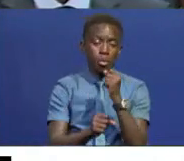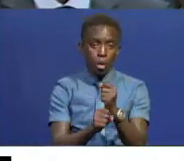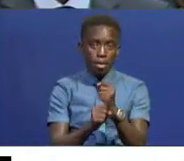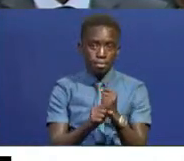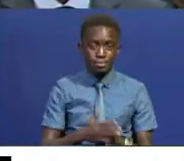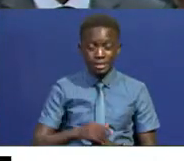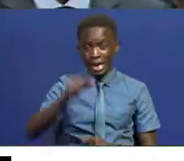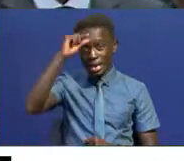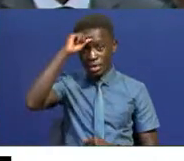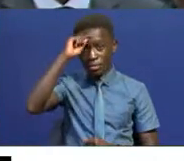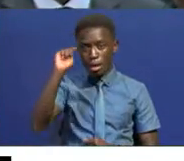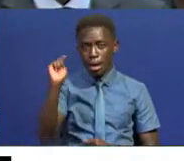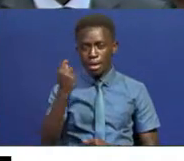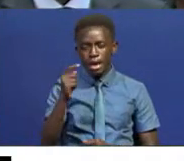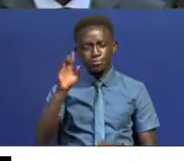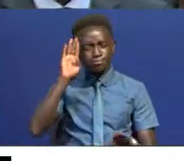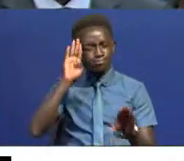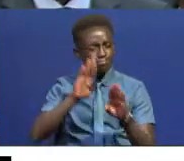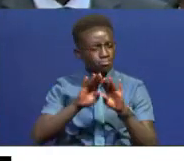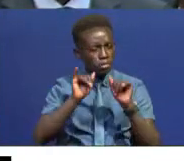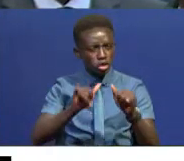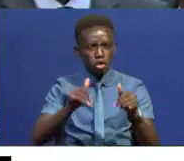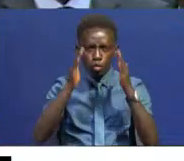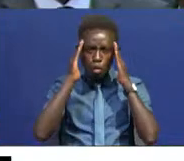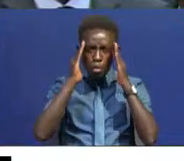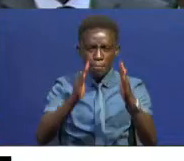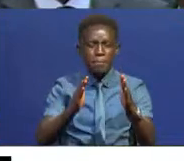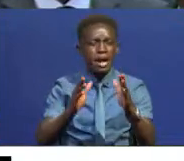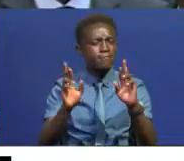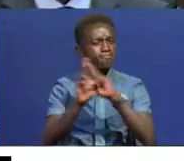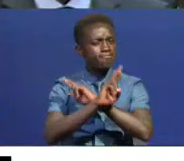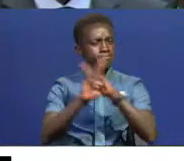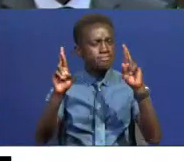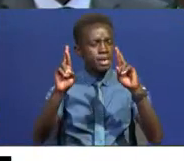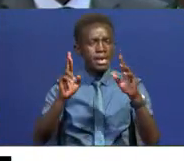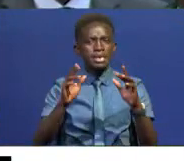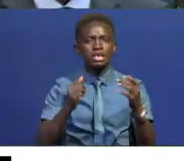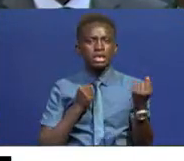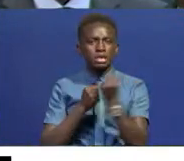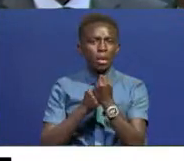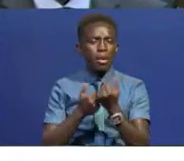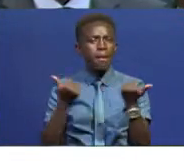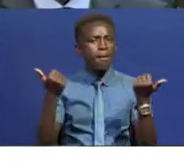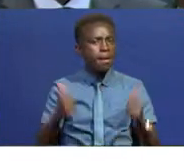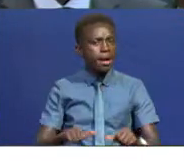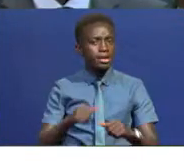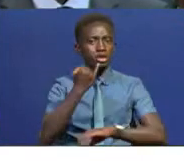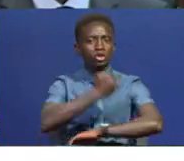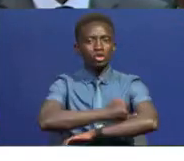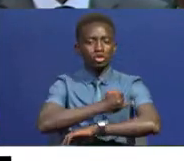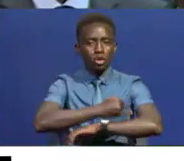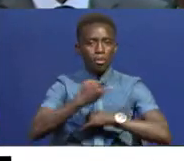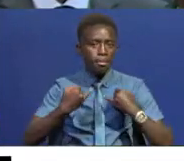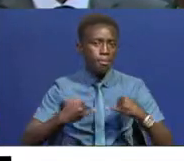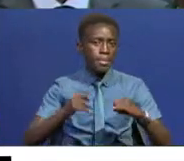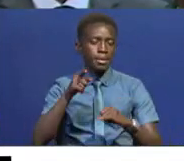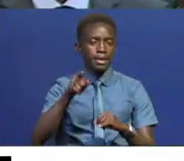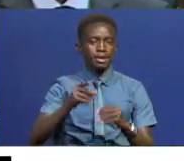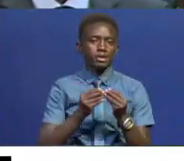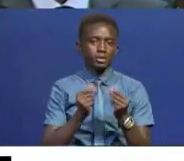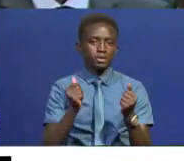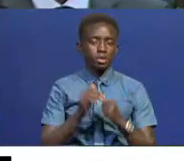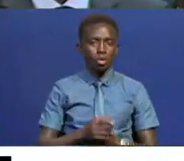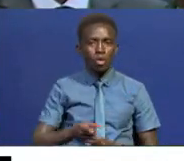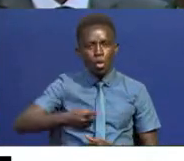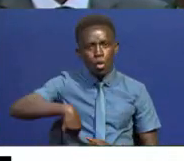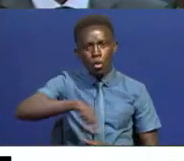remains committed, available, and determined to support every institution in implementing these resolutions. We